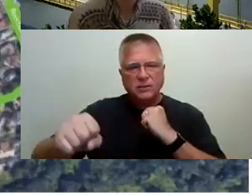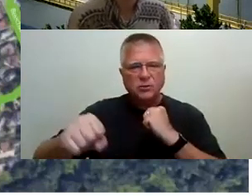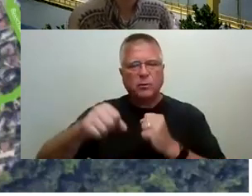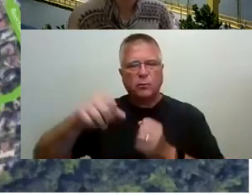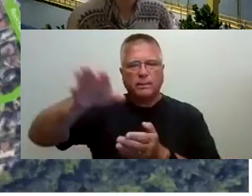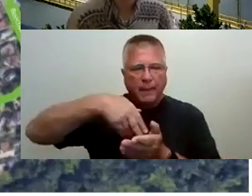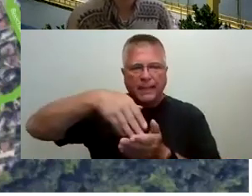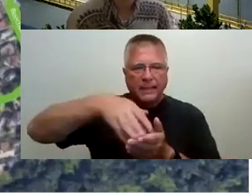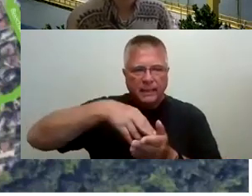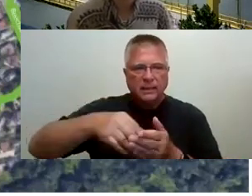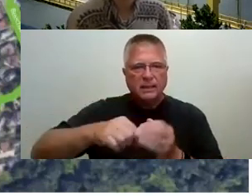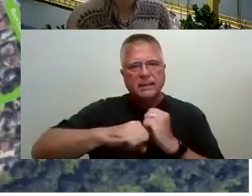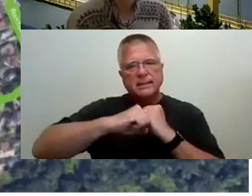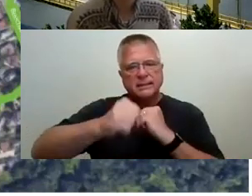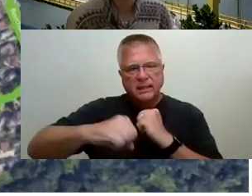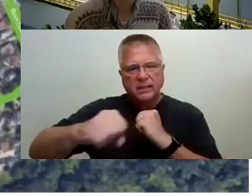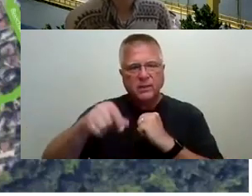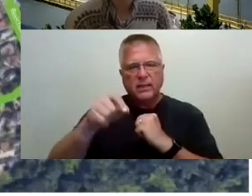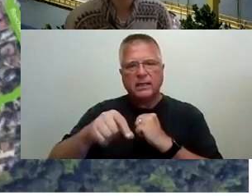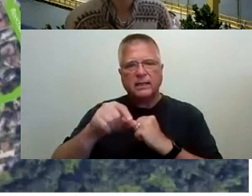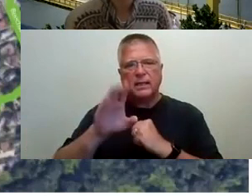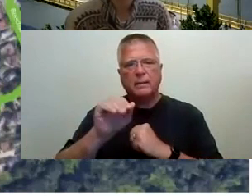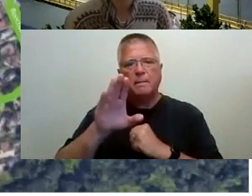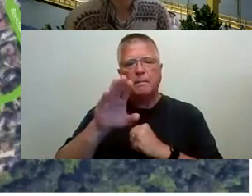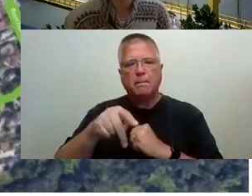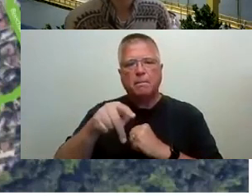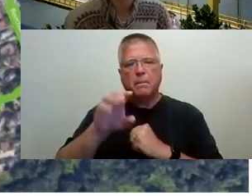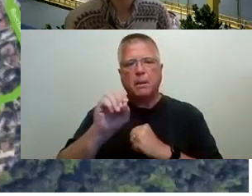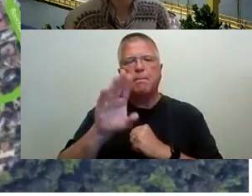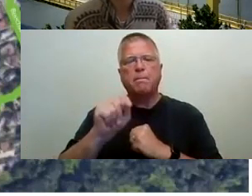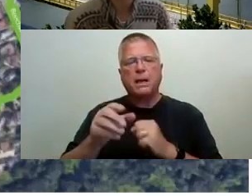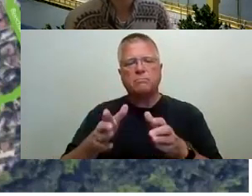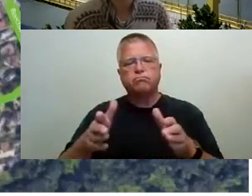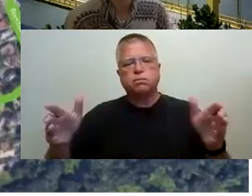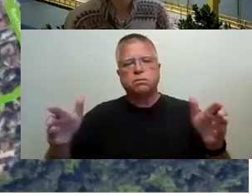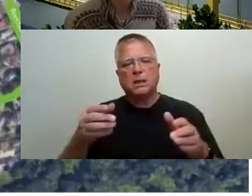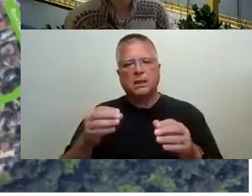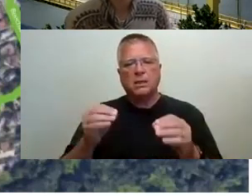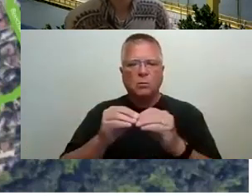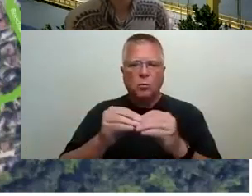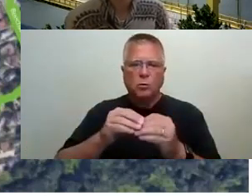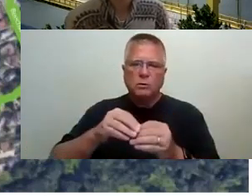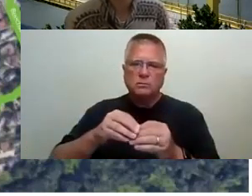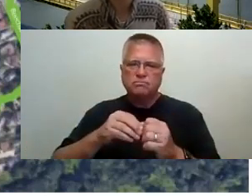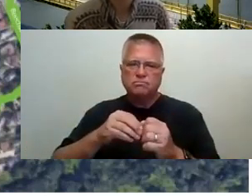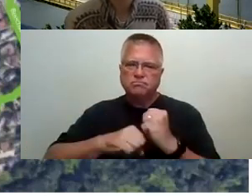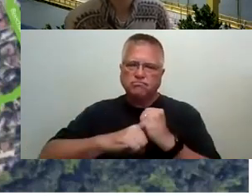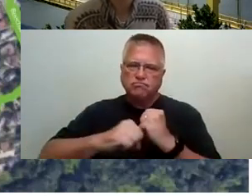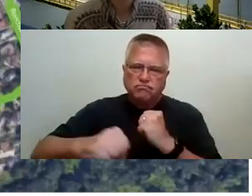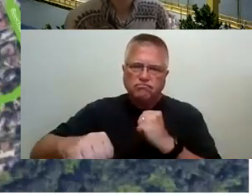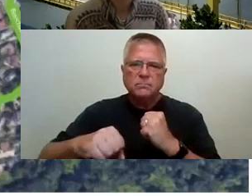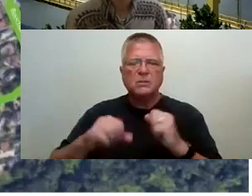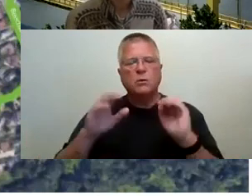paint, exaggerating that bump out a little bit more so that we can really hopefully